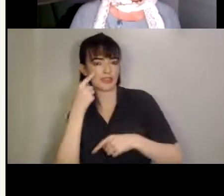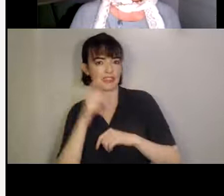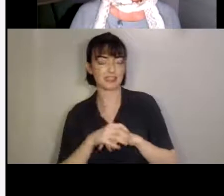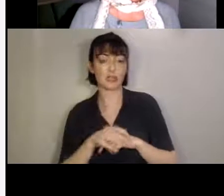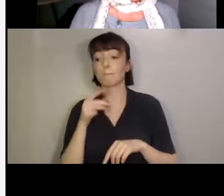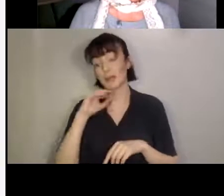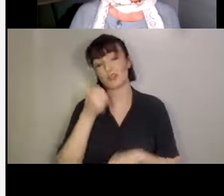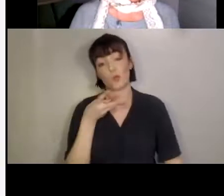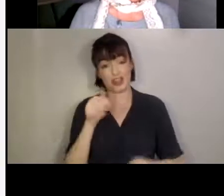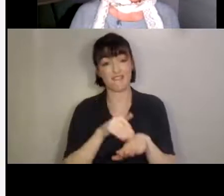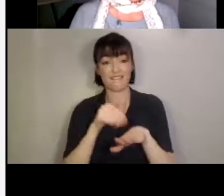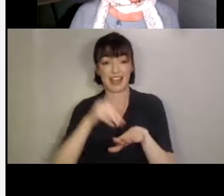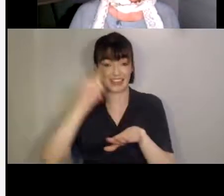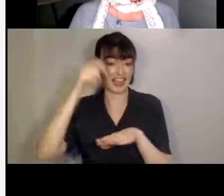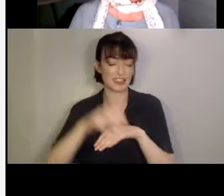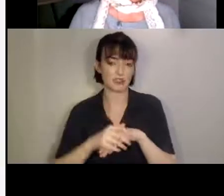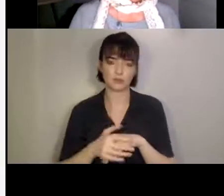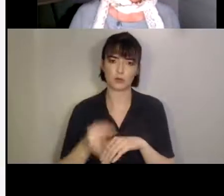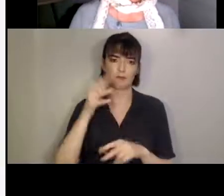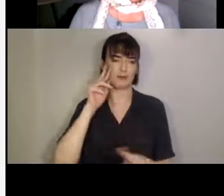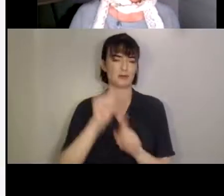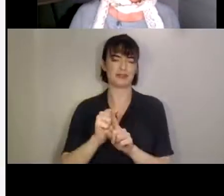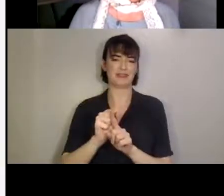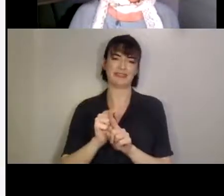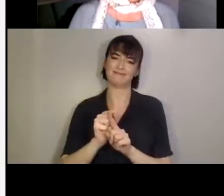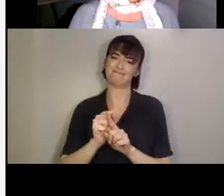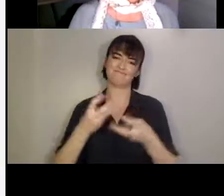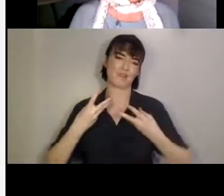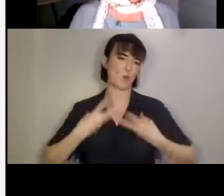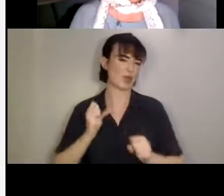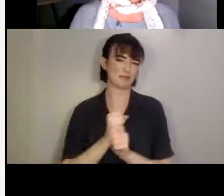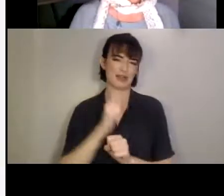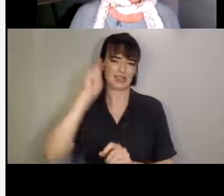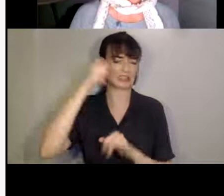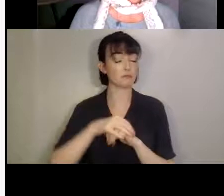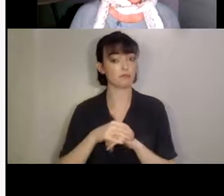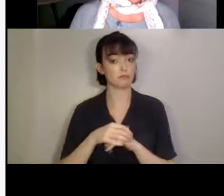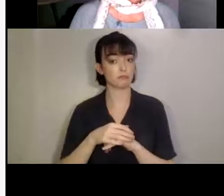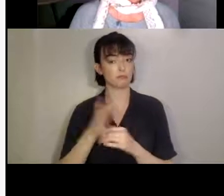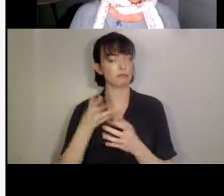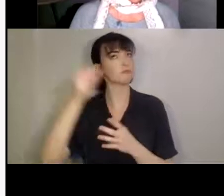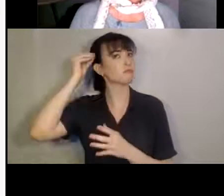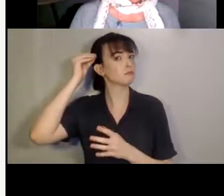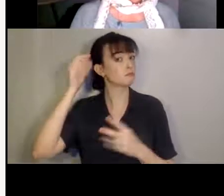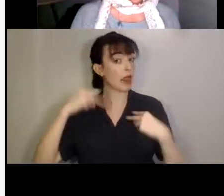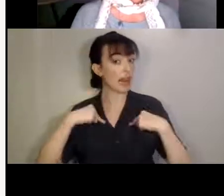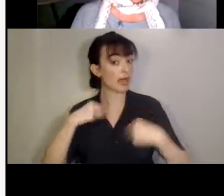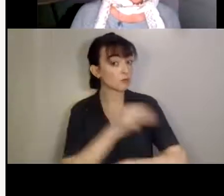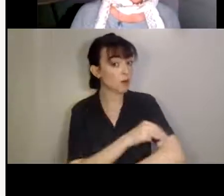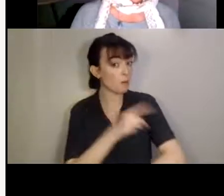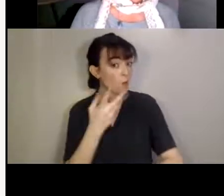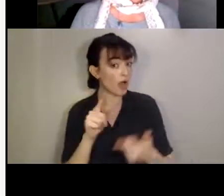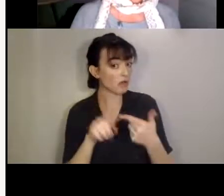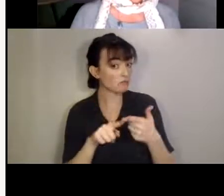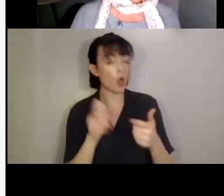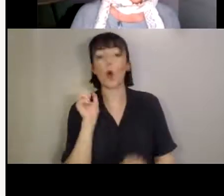find that a child is underperforming, we need to think, well, is that because the child has a language problem, or perhaps they're not